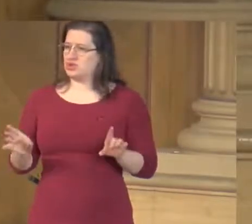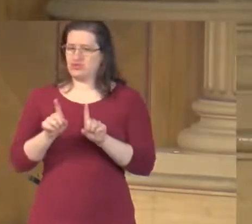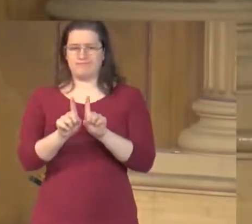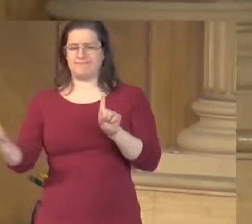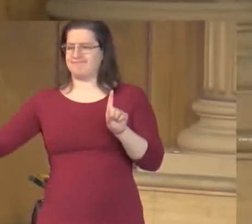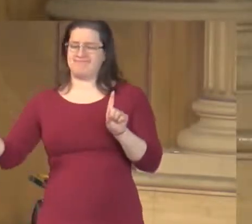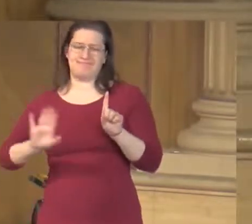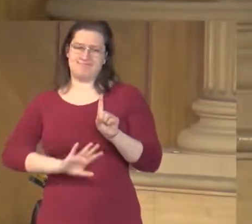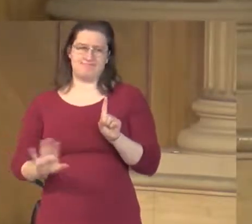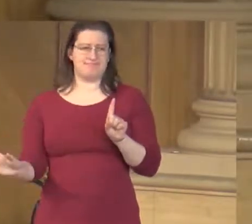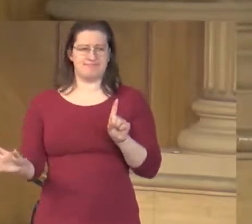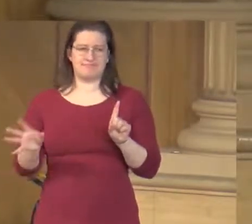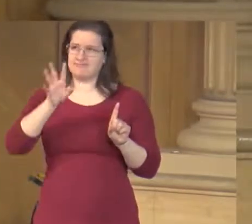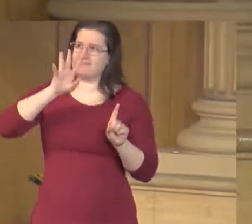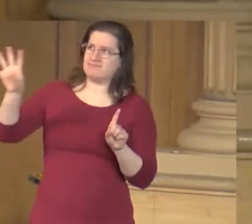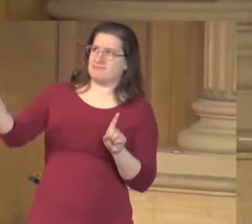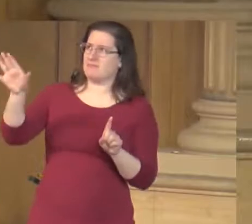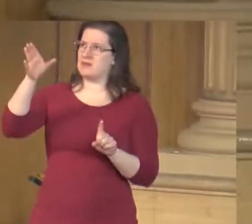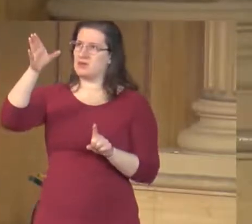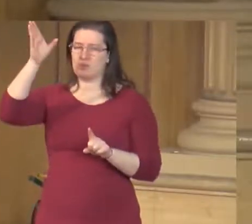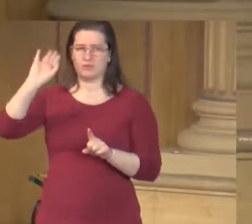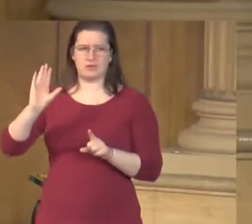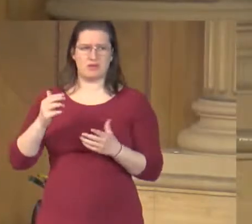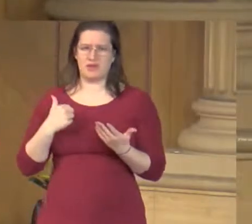return on all of your sacrifices and your hard work.